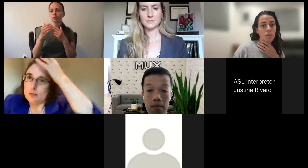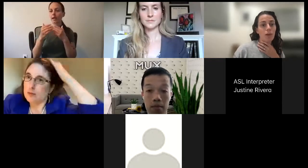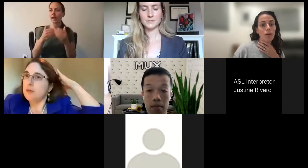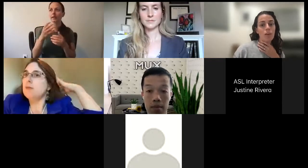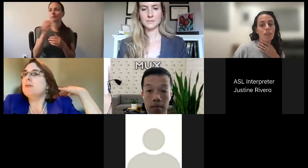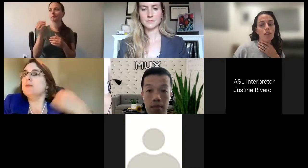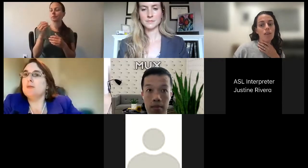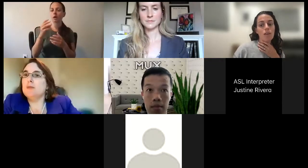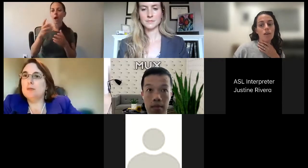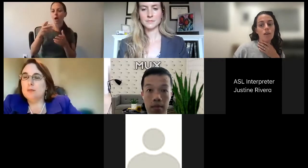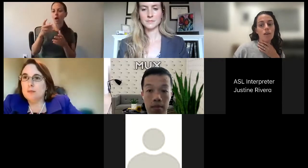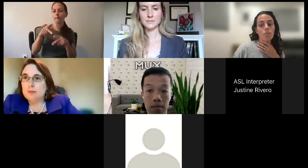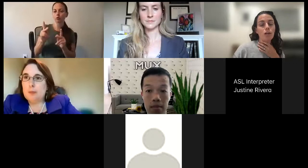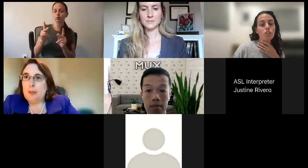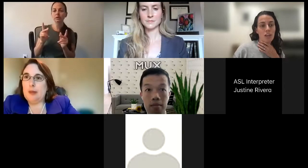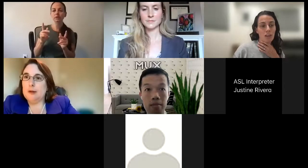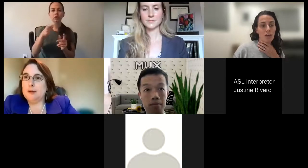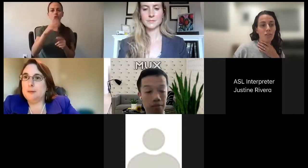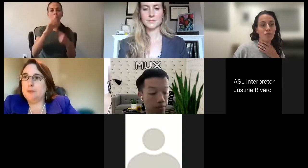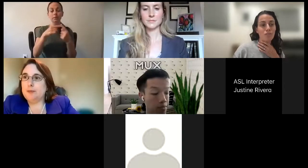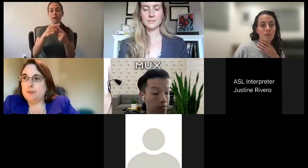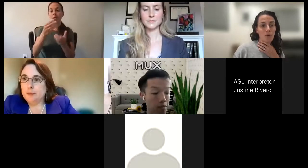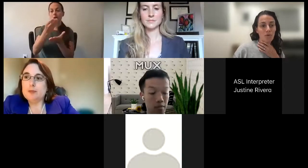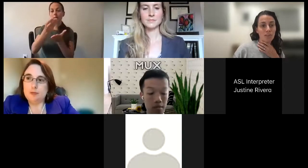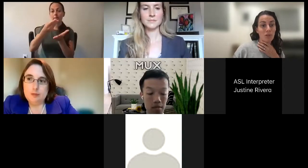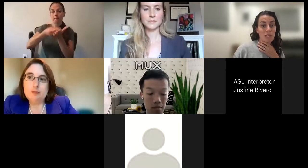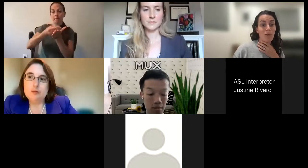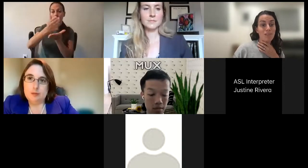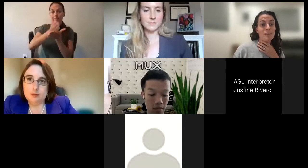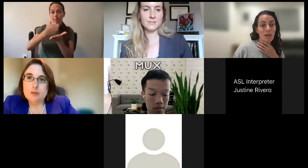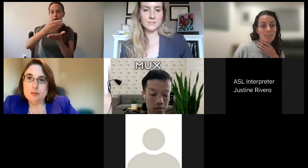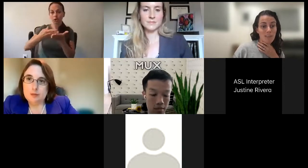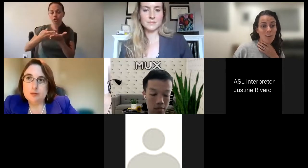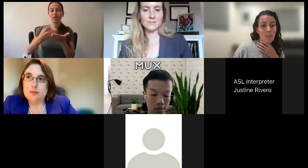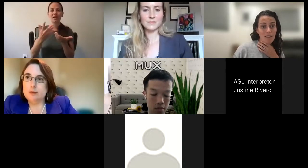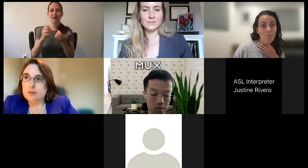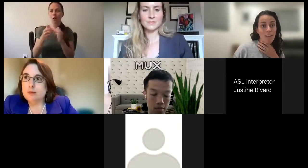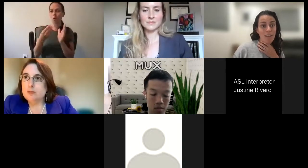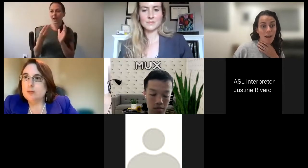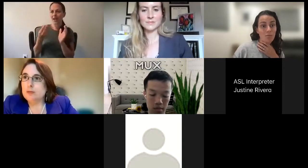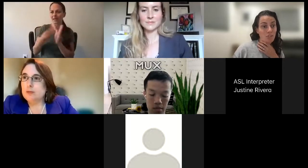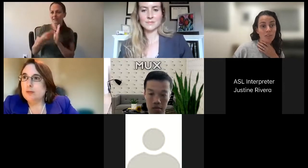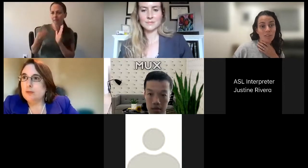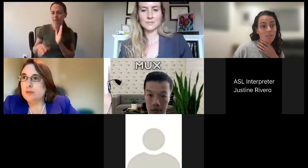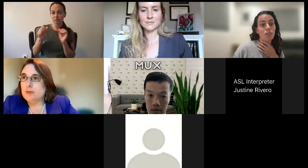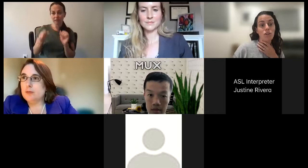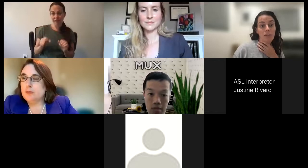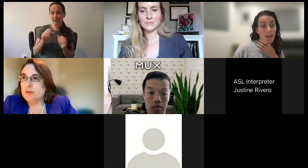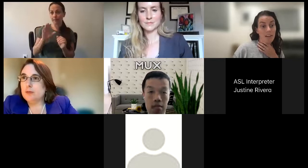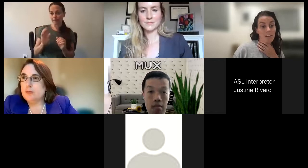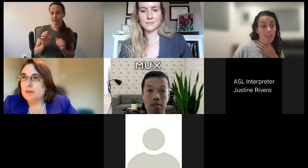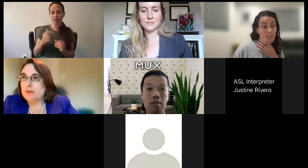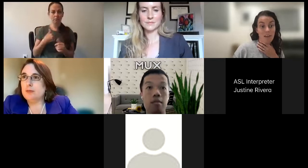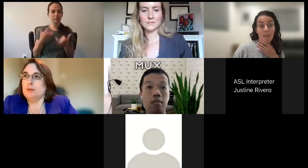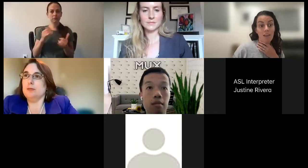talked about the budgeting of someone with a disability and how expensive it can be. And I'm certainly still learning